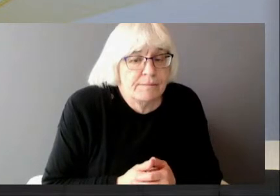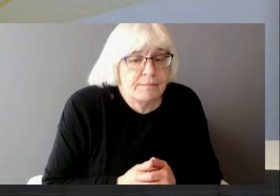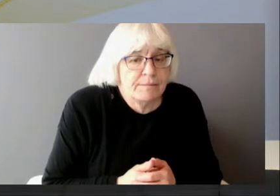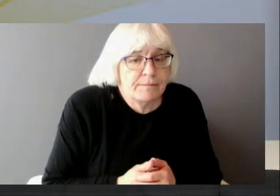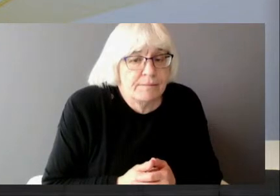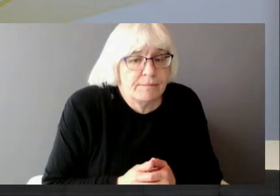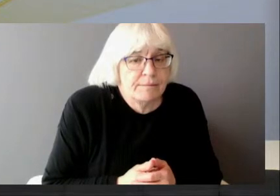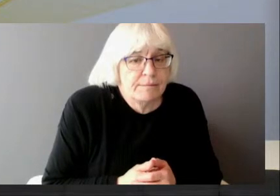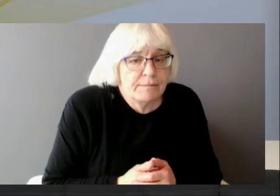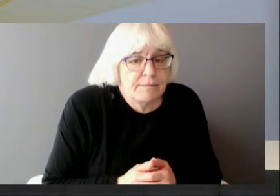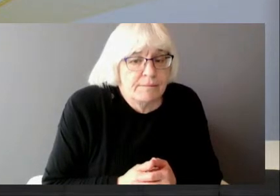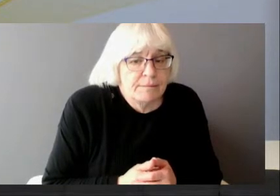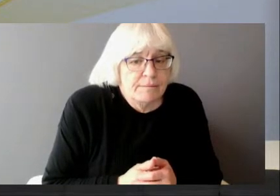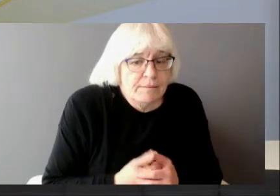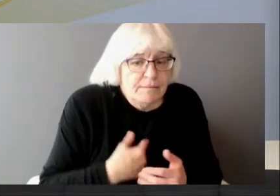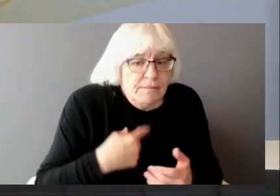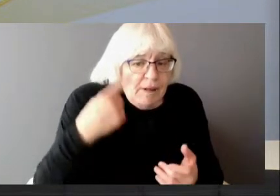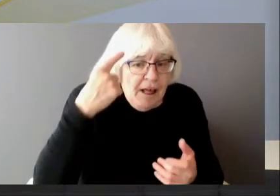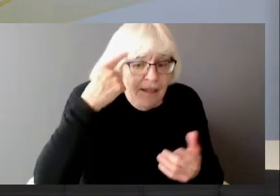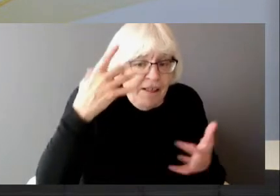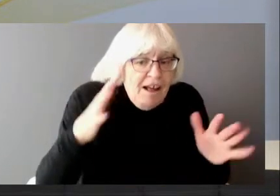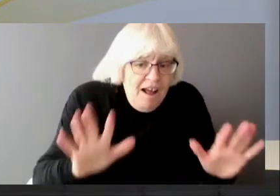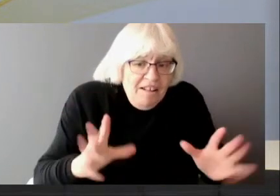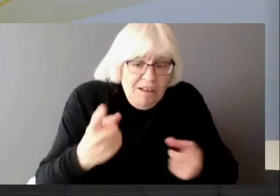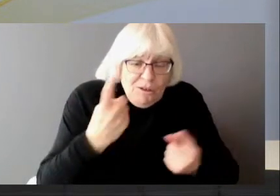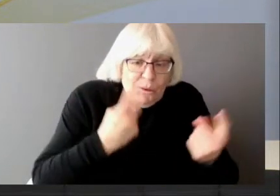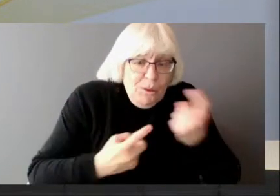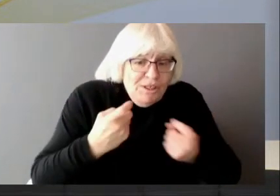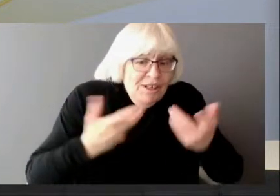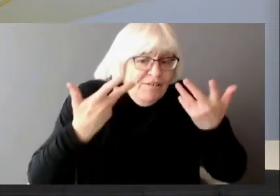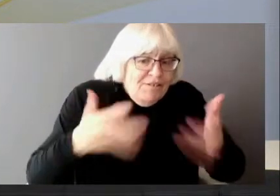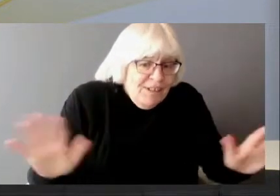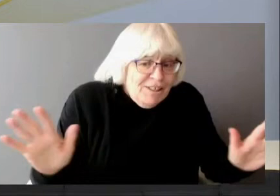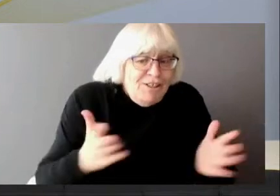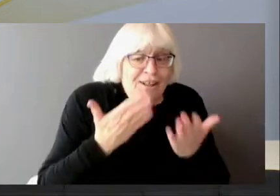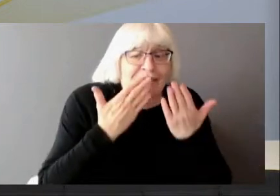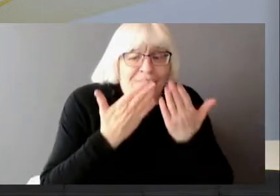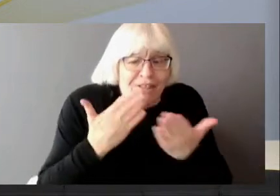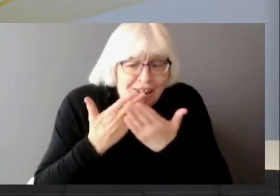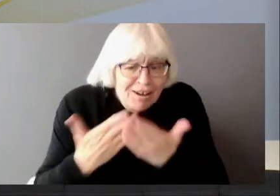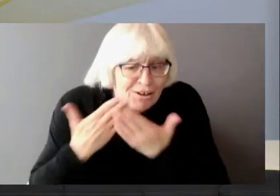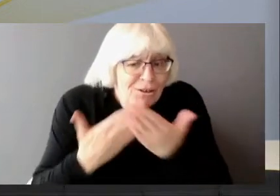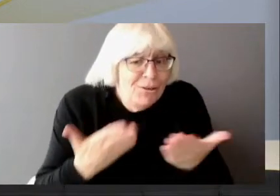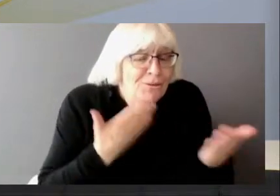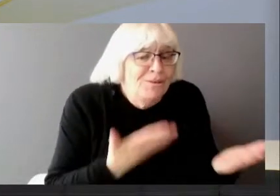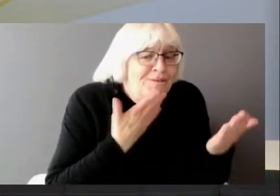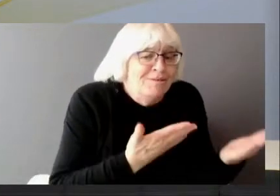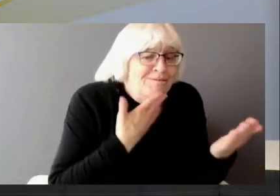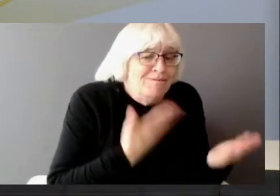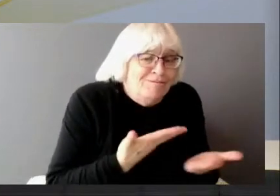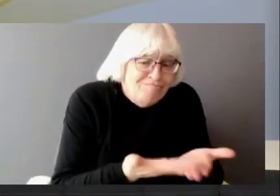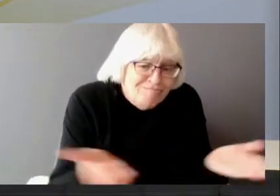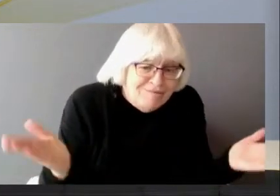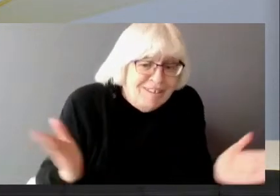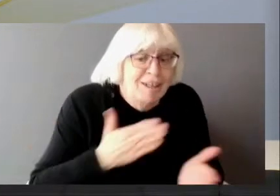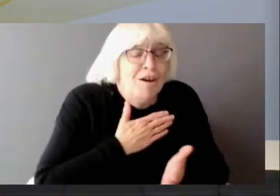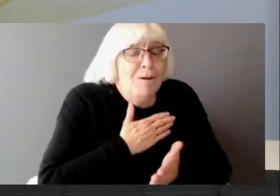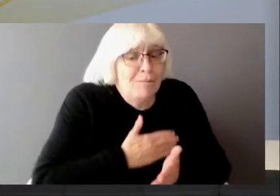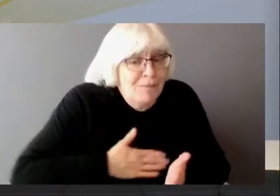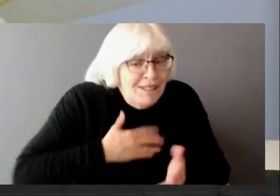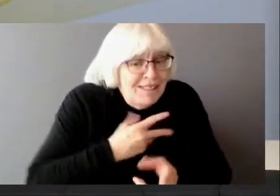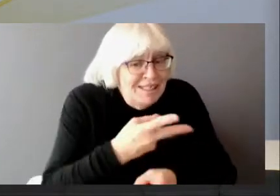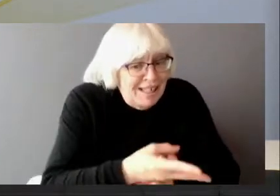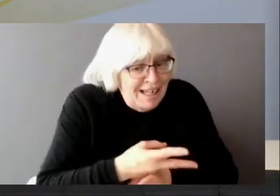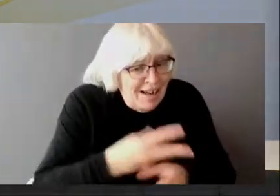I think that may be it. So thank you, everyone, and please be careful if you're on the road. Okay.